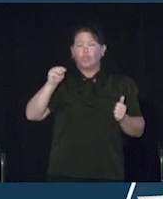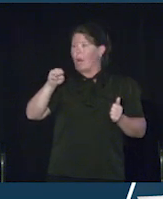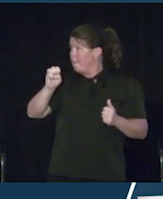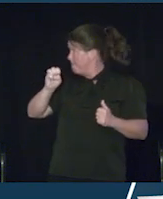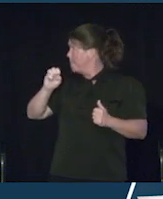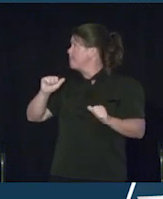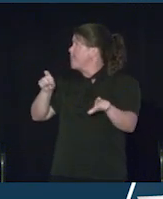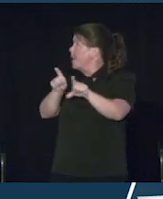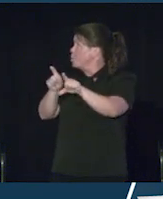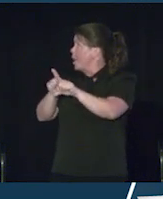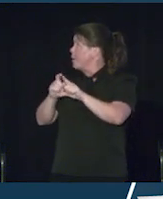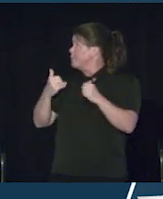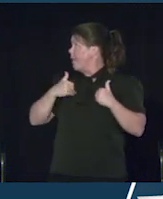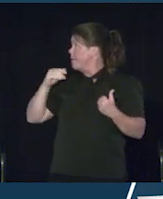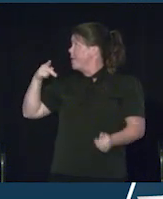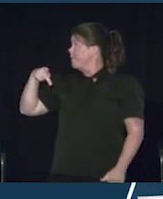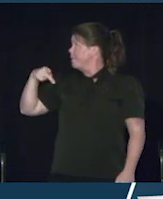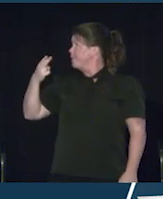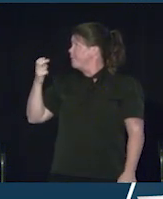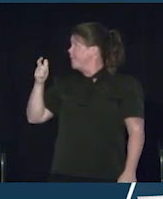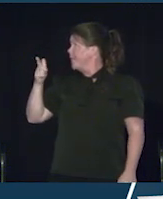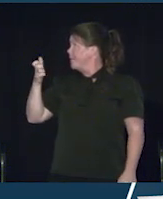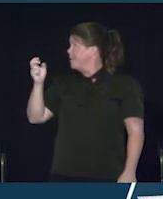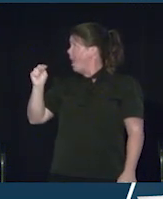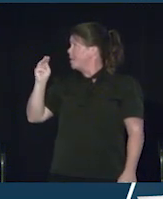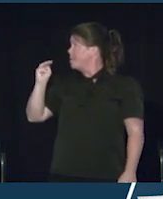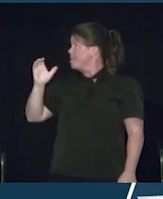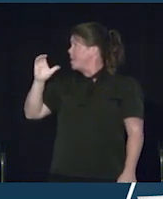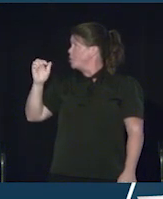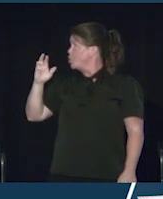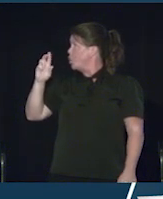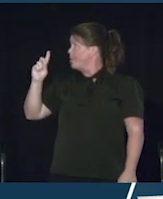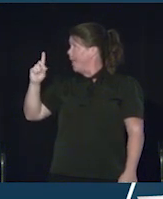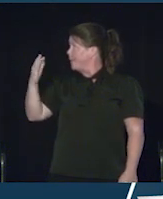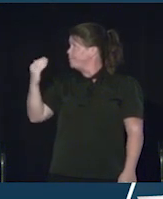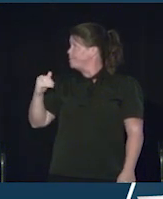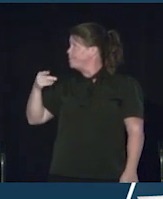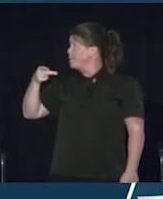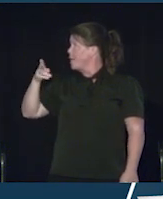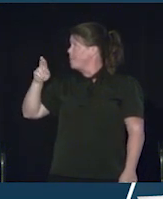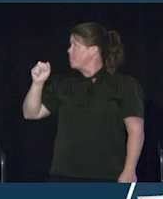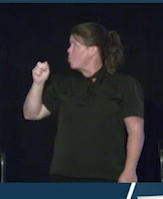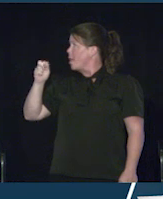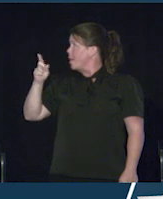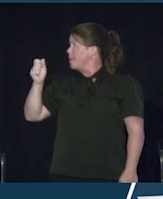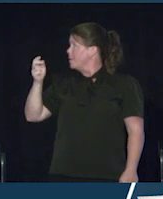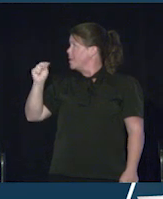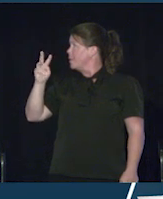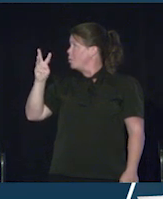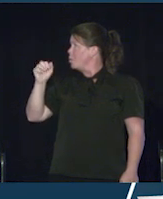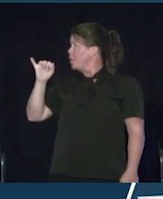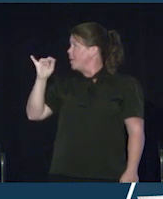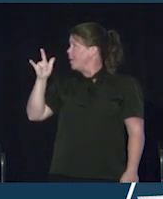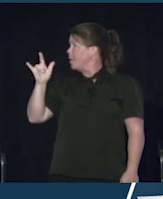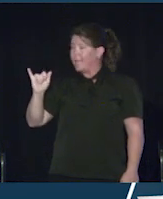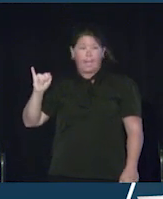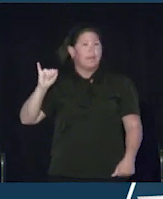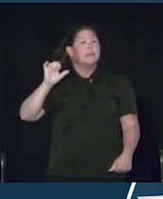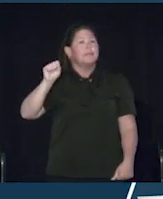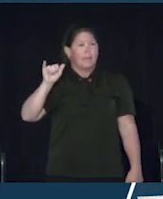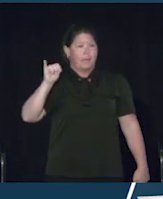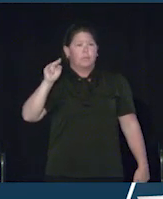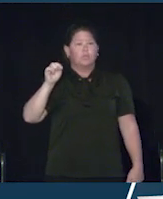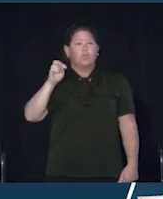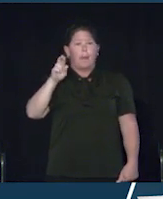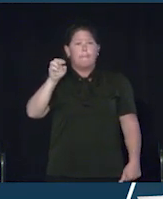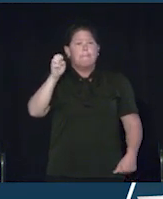syndrome, and those are the 7, and all of these must manifest prior to the age of 18. So